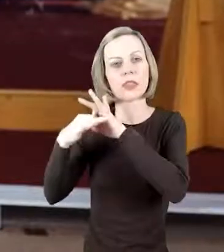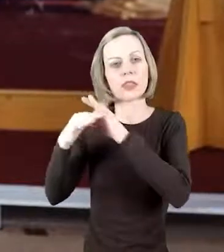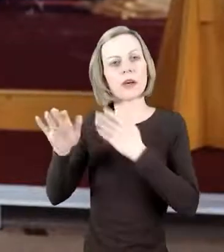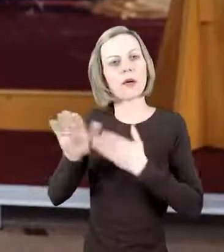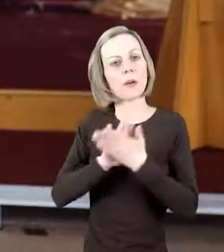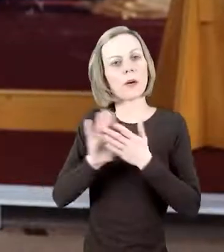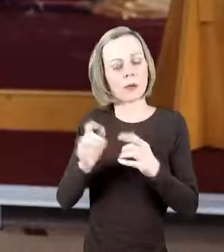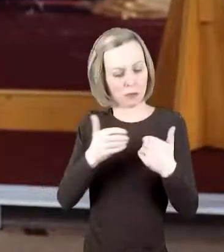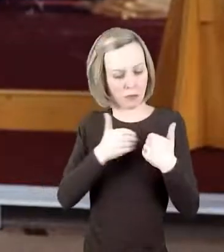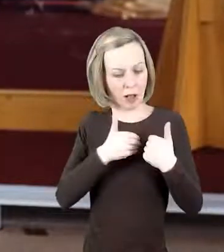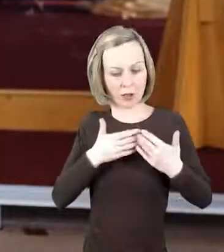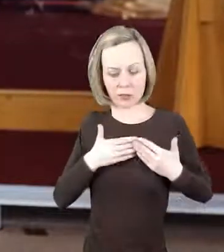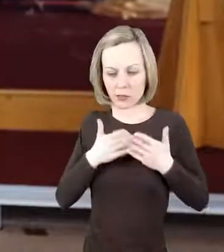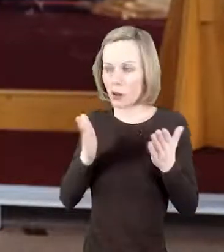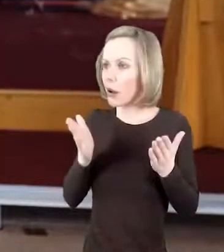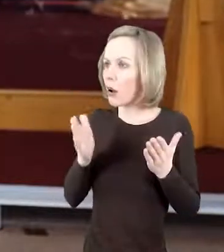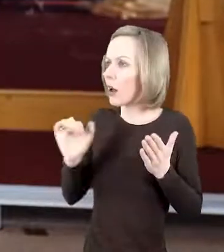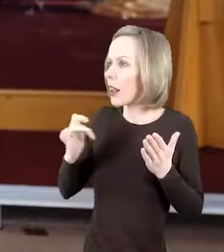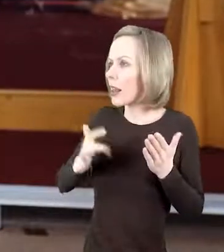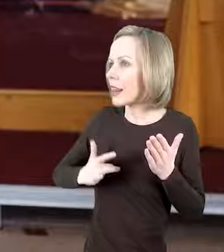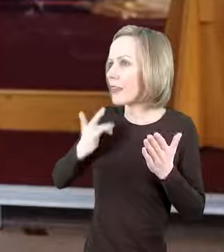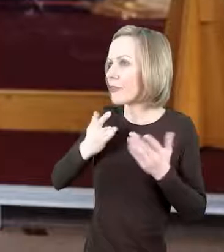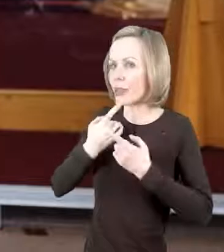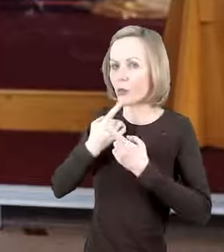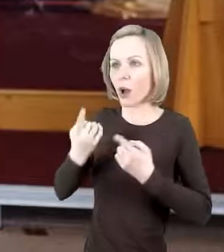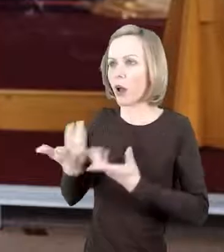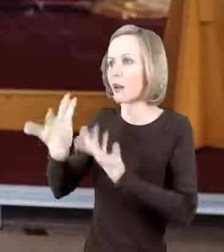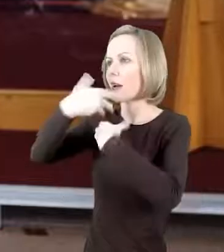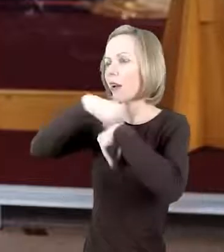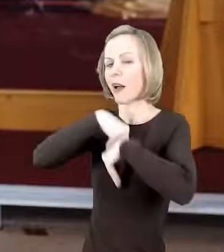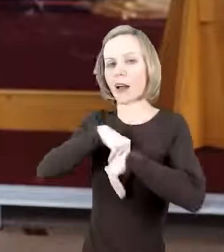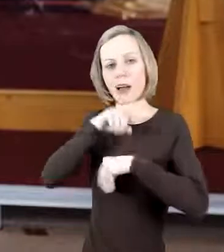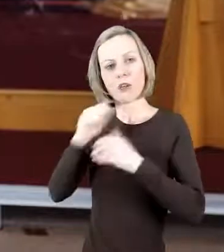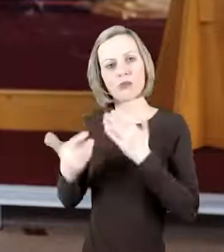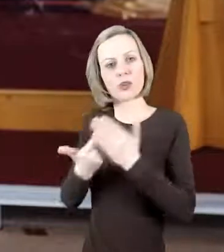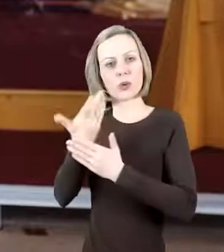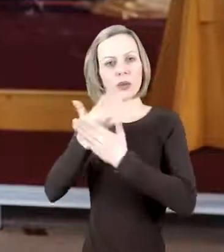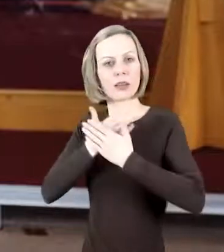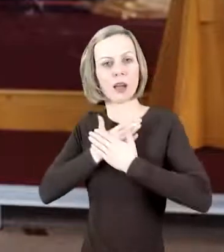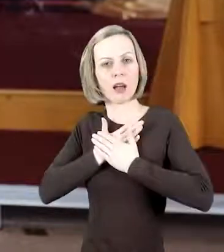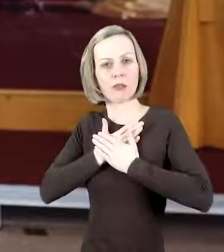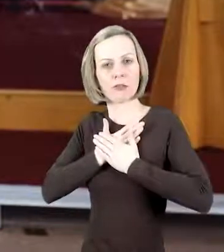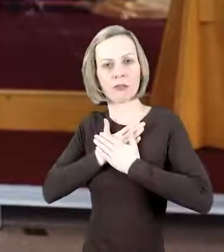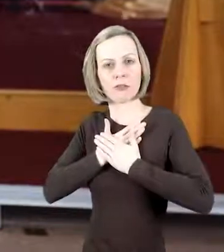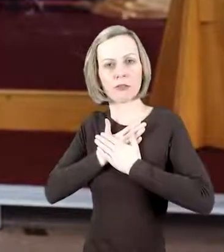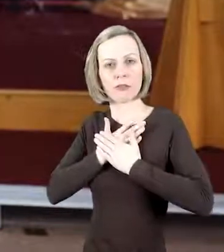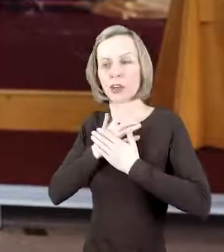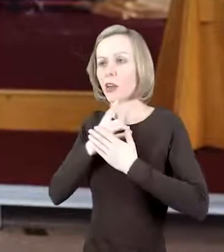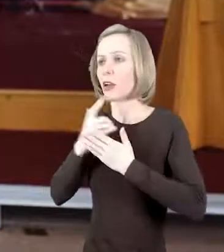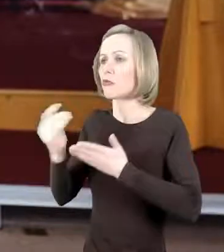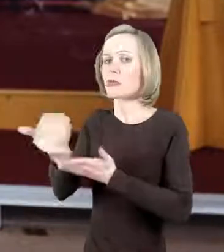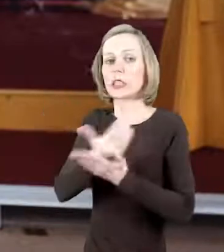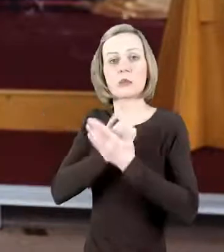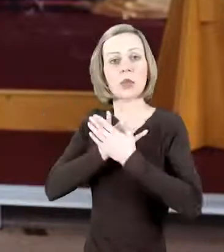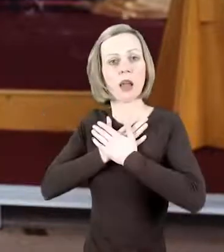our hearts to your living word, your renewing love, and your redeeming love, your